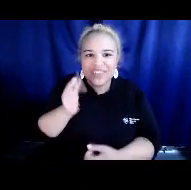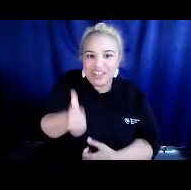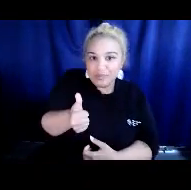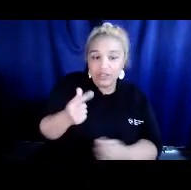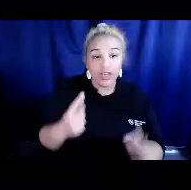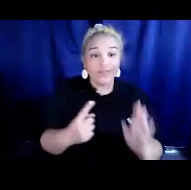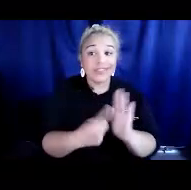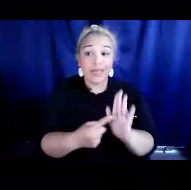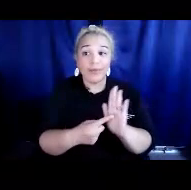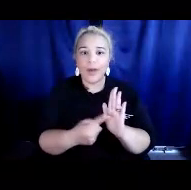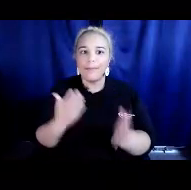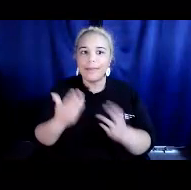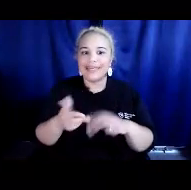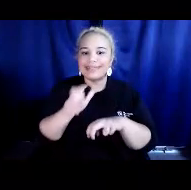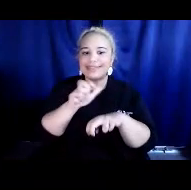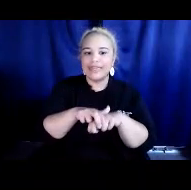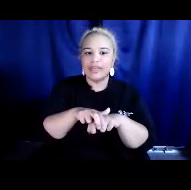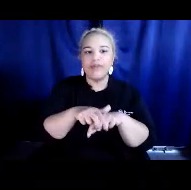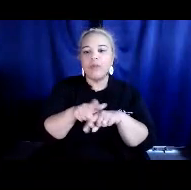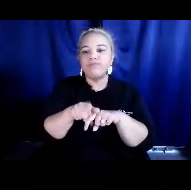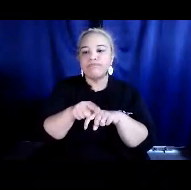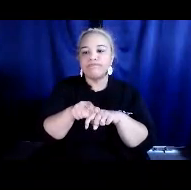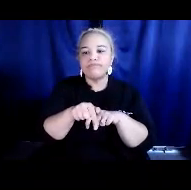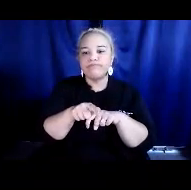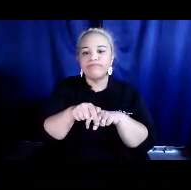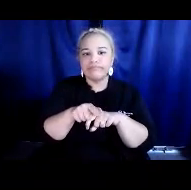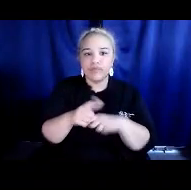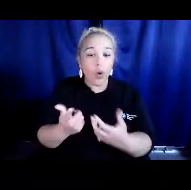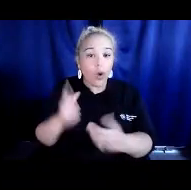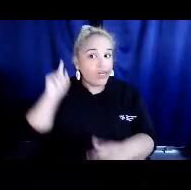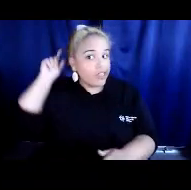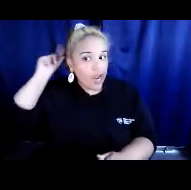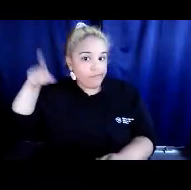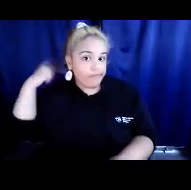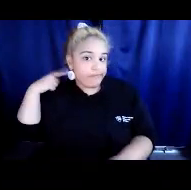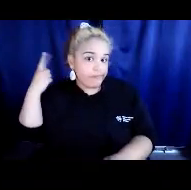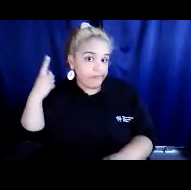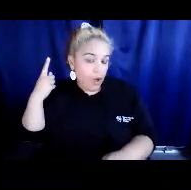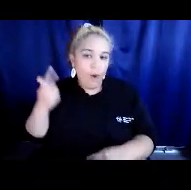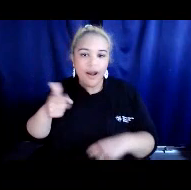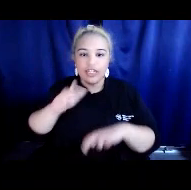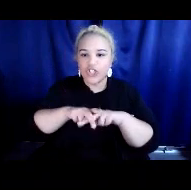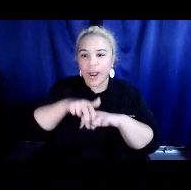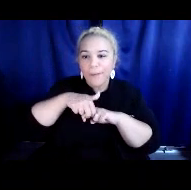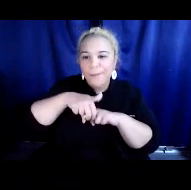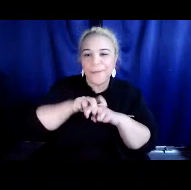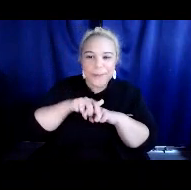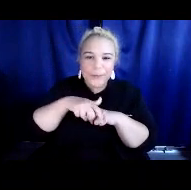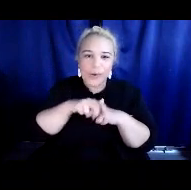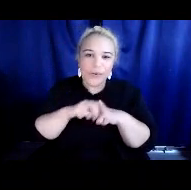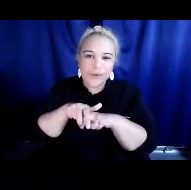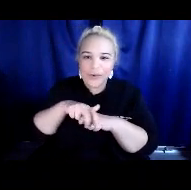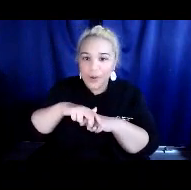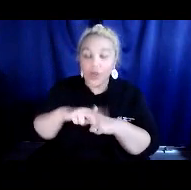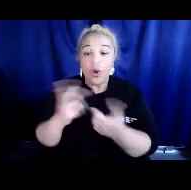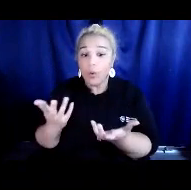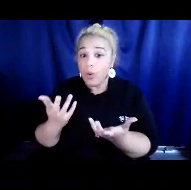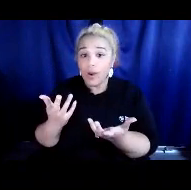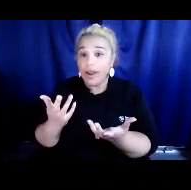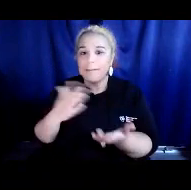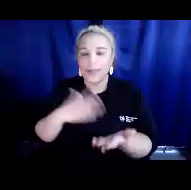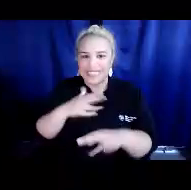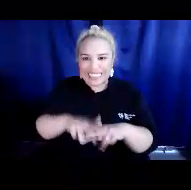listening or concentrating, swiveling a chair or rocking back and forth in a chair. or needing to move frequently instead of staying in